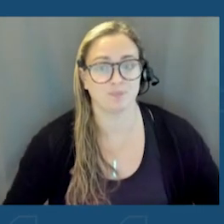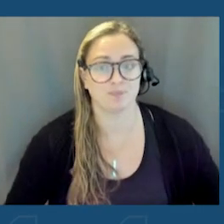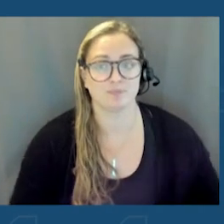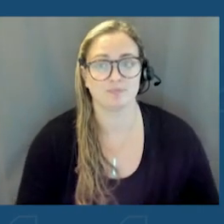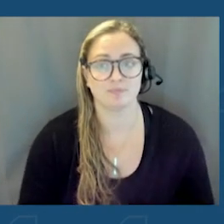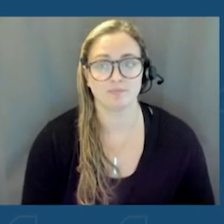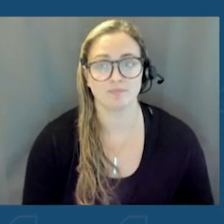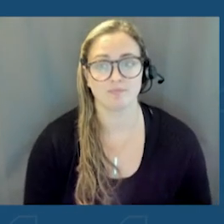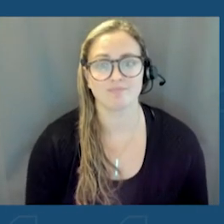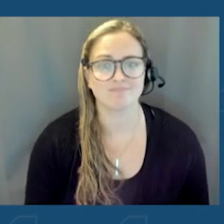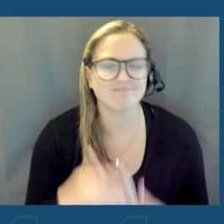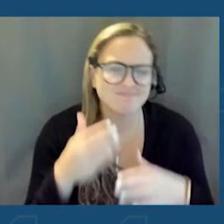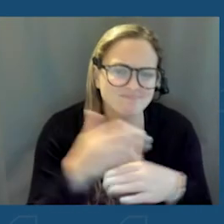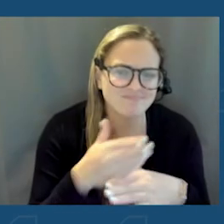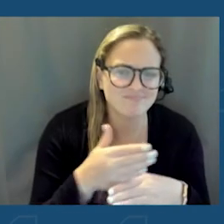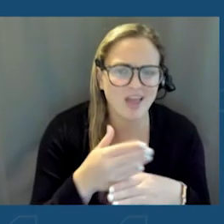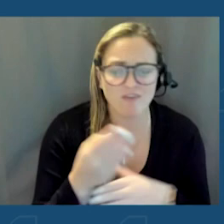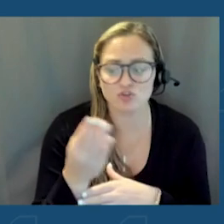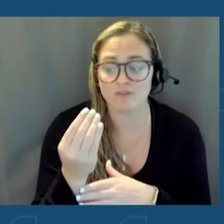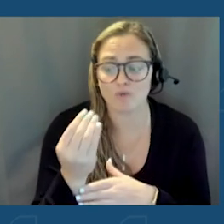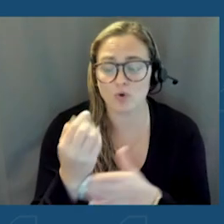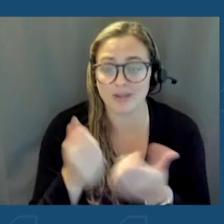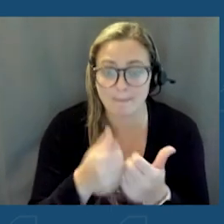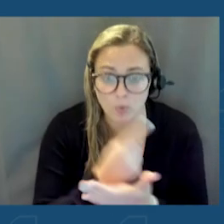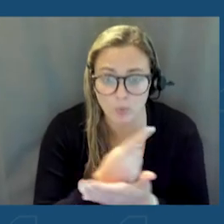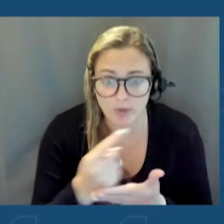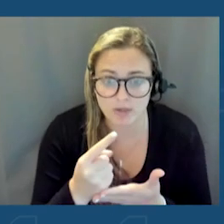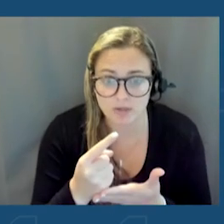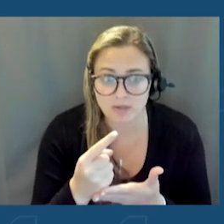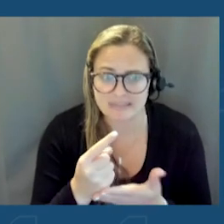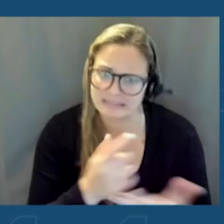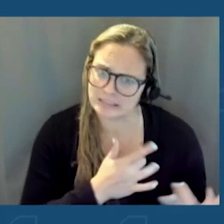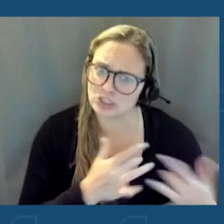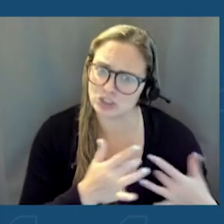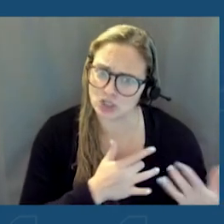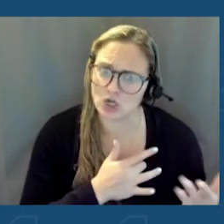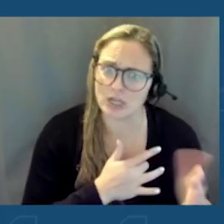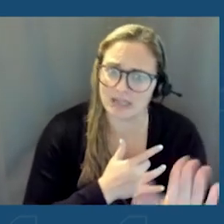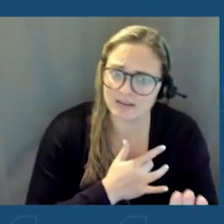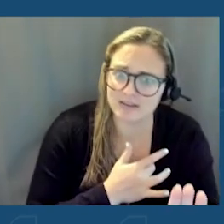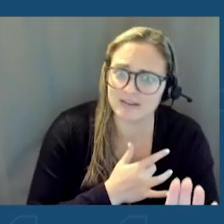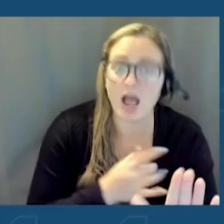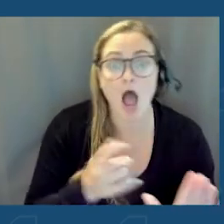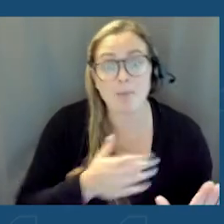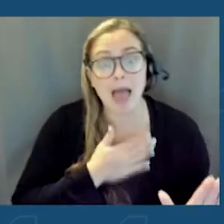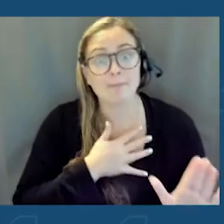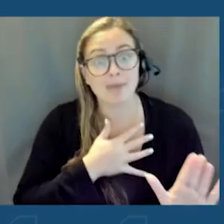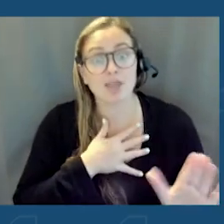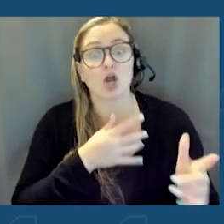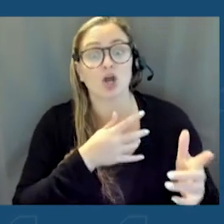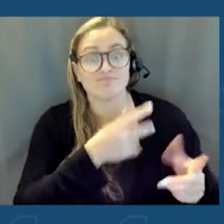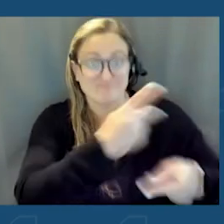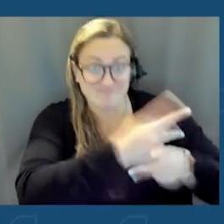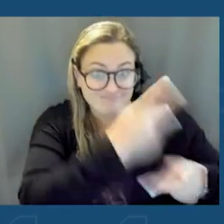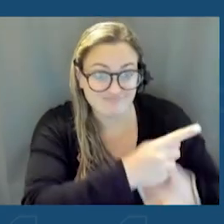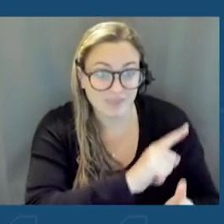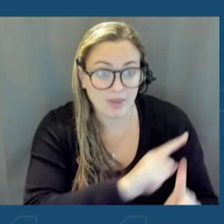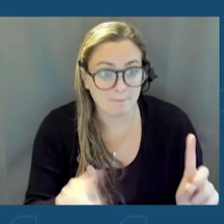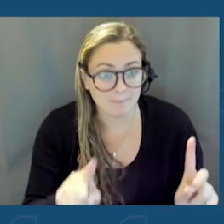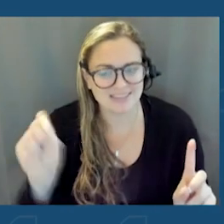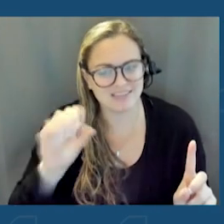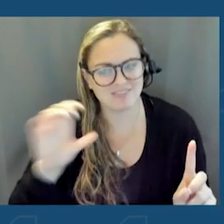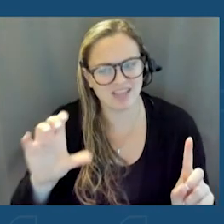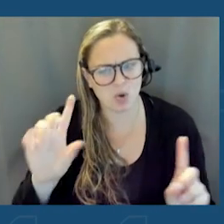And they're averaging over 14 a week. Now, this is concerning. I'm glad they're on top of this. But that means that every single week in Suffolk County alone, there's